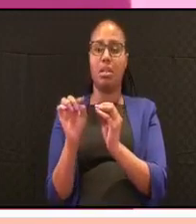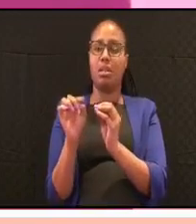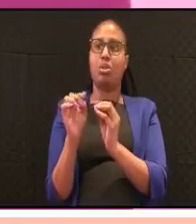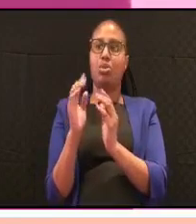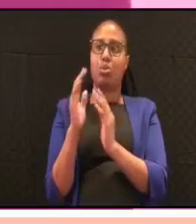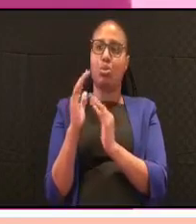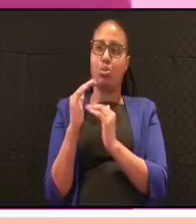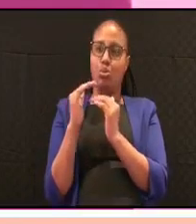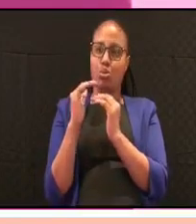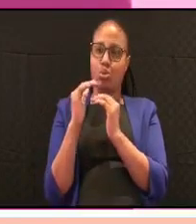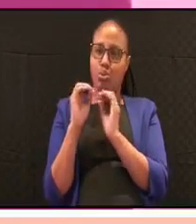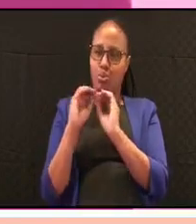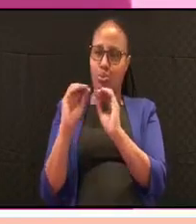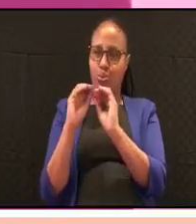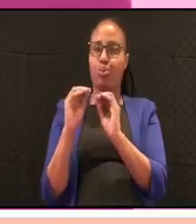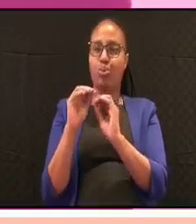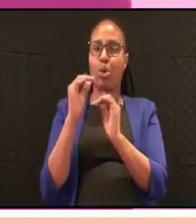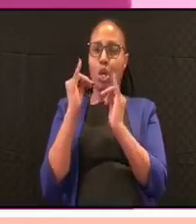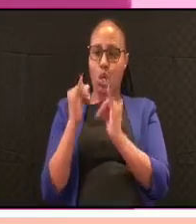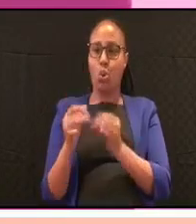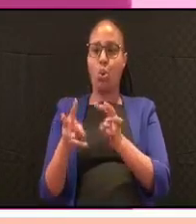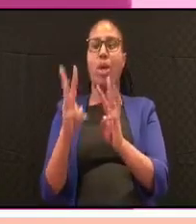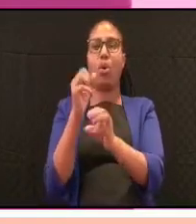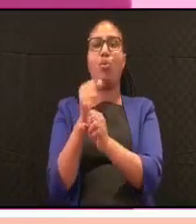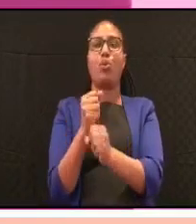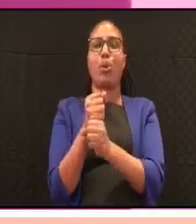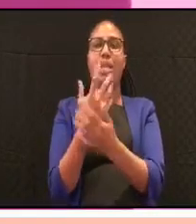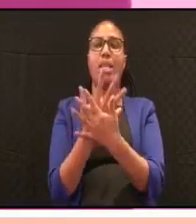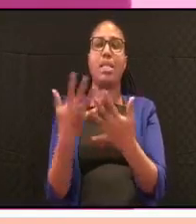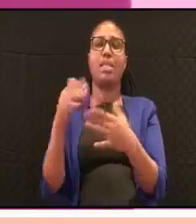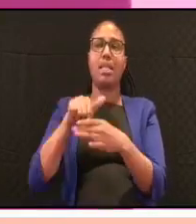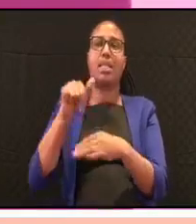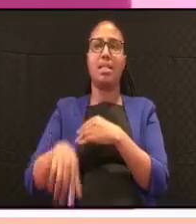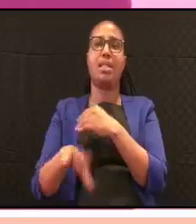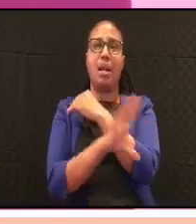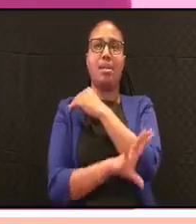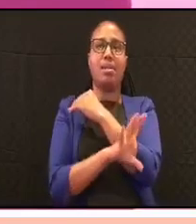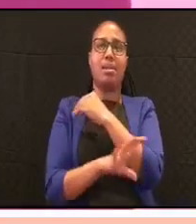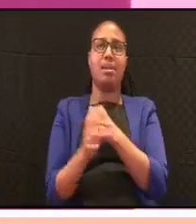them properly on the new way of doing things in this country.